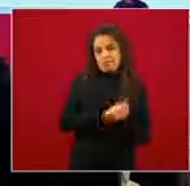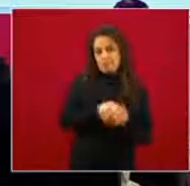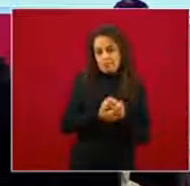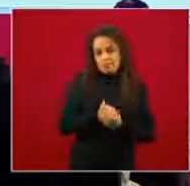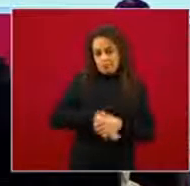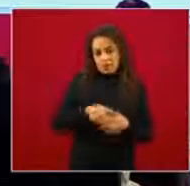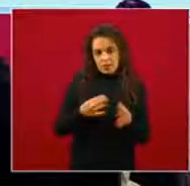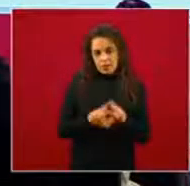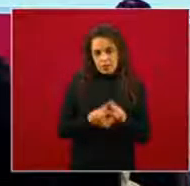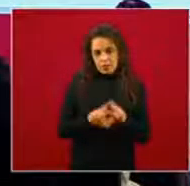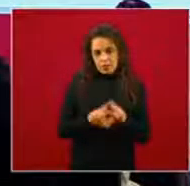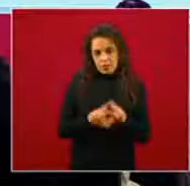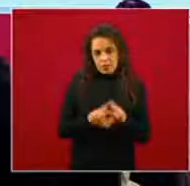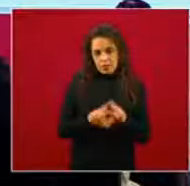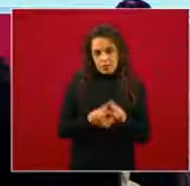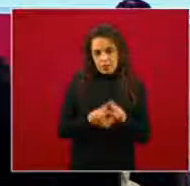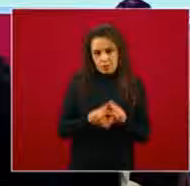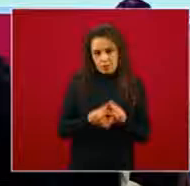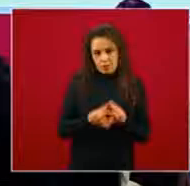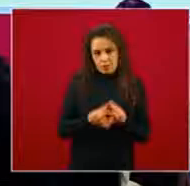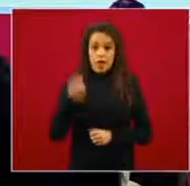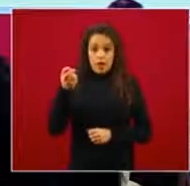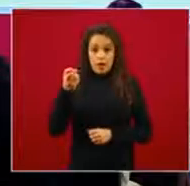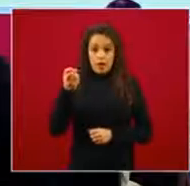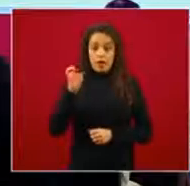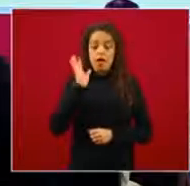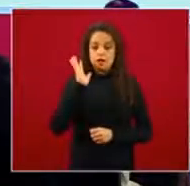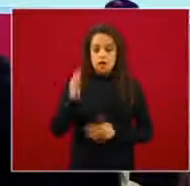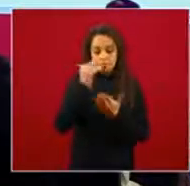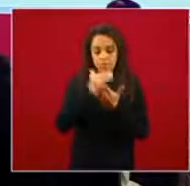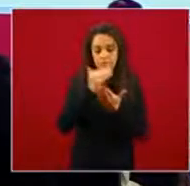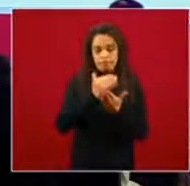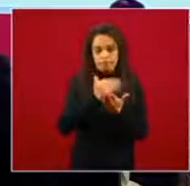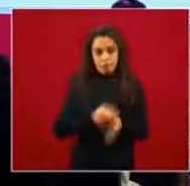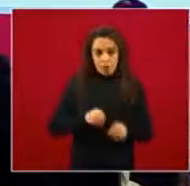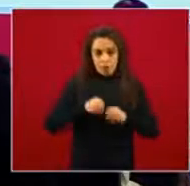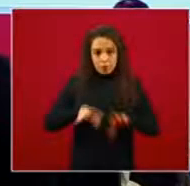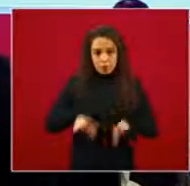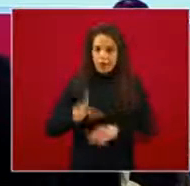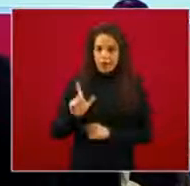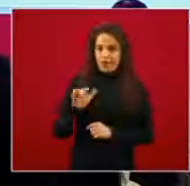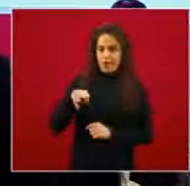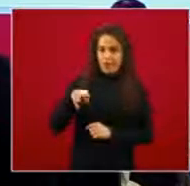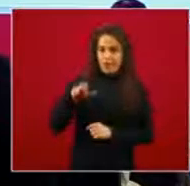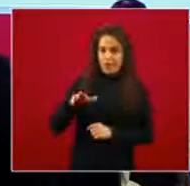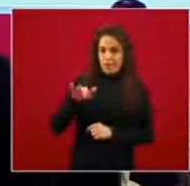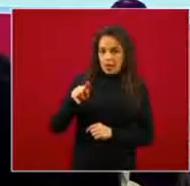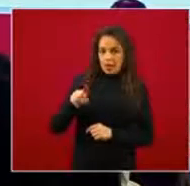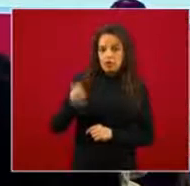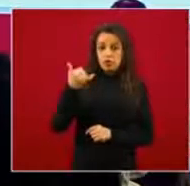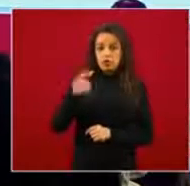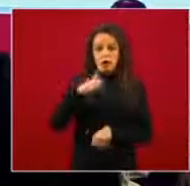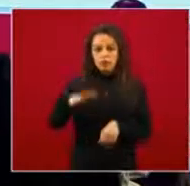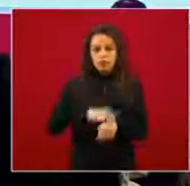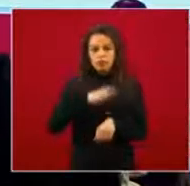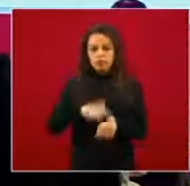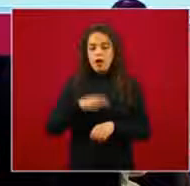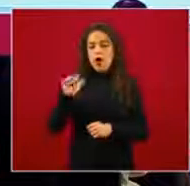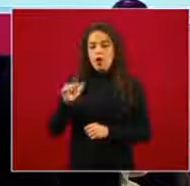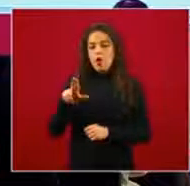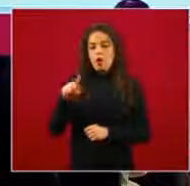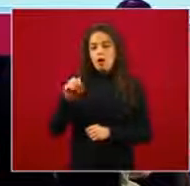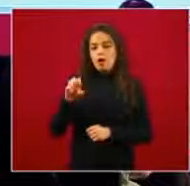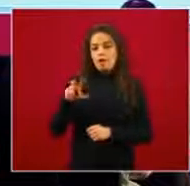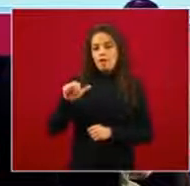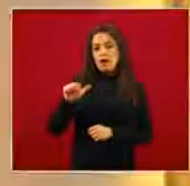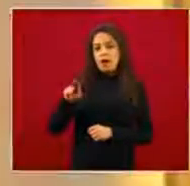alcohol. These strategic spots are established in the guidelines that we have published and in the self-evaluation